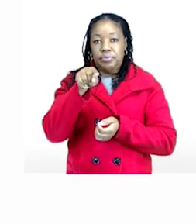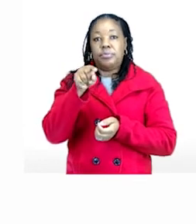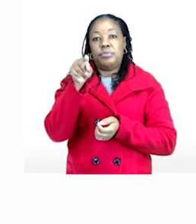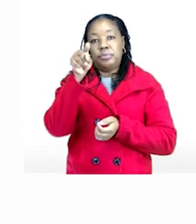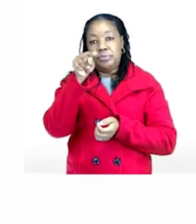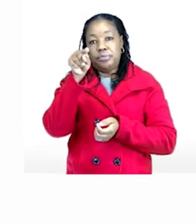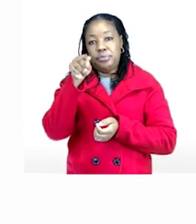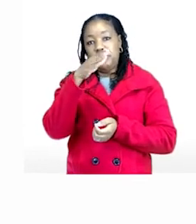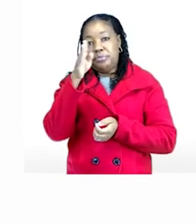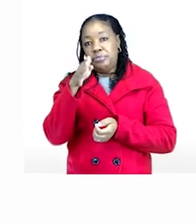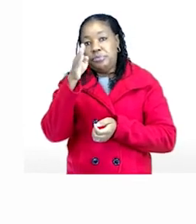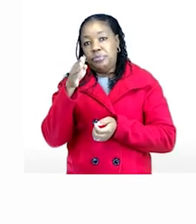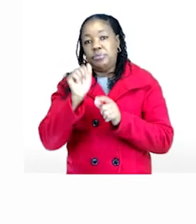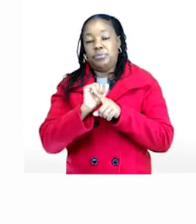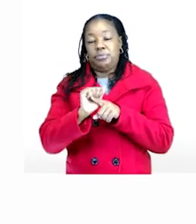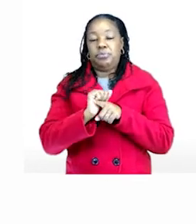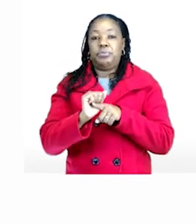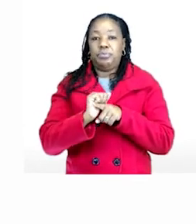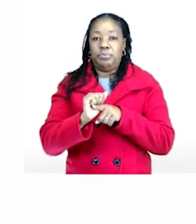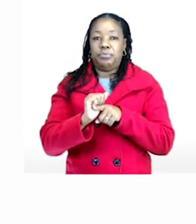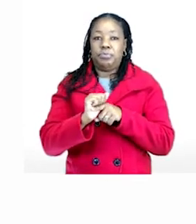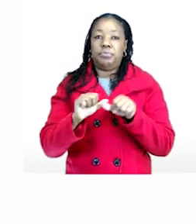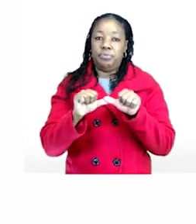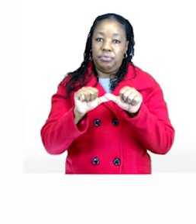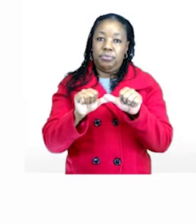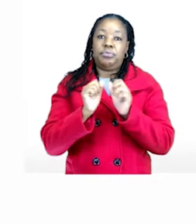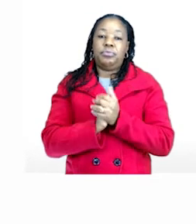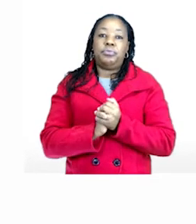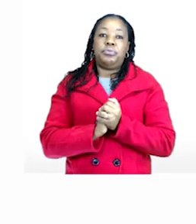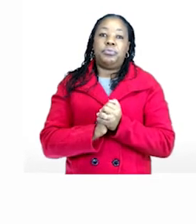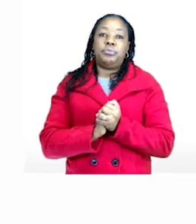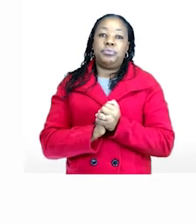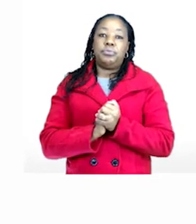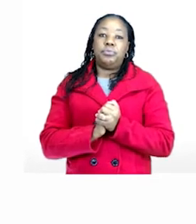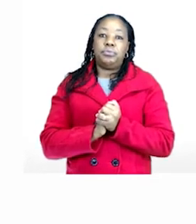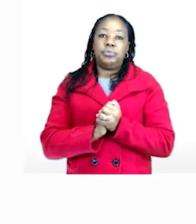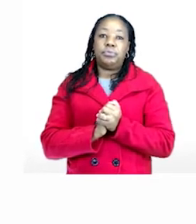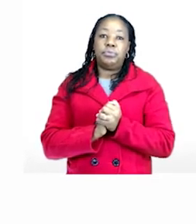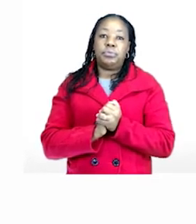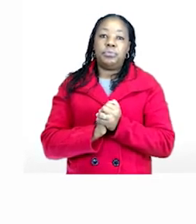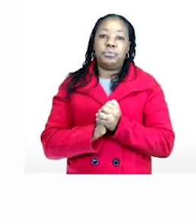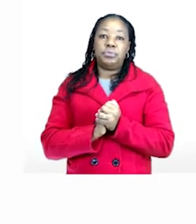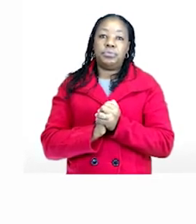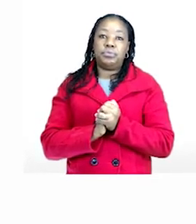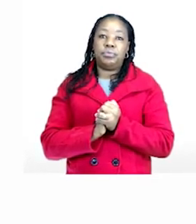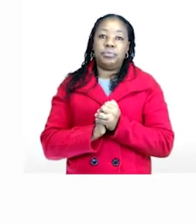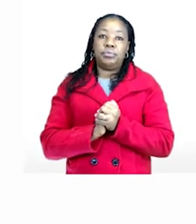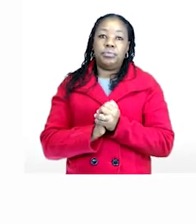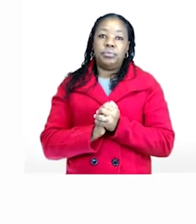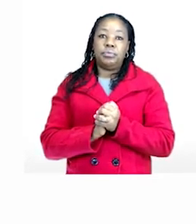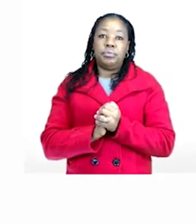number 9. Now let's look at the bottom of the apples that we counted earlier